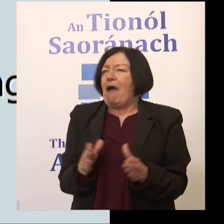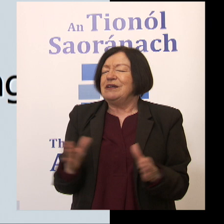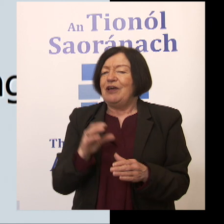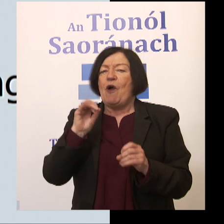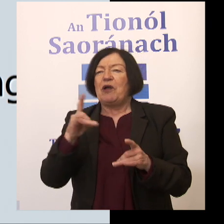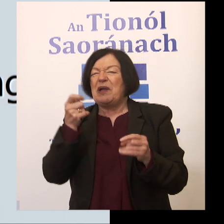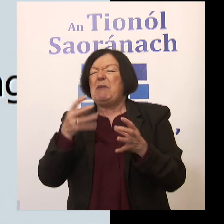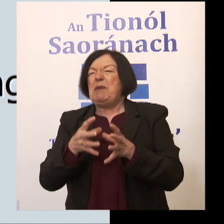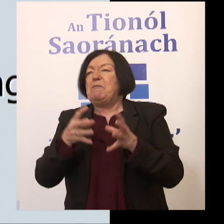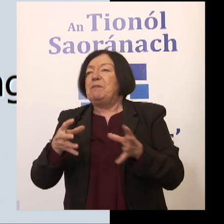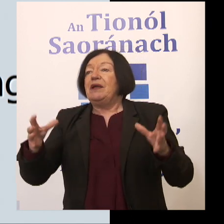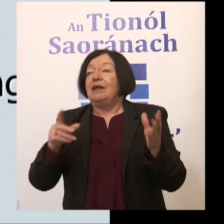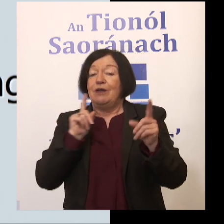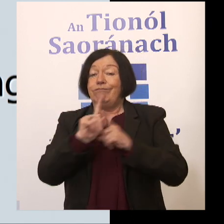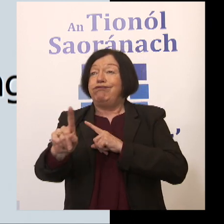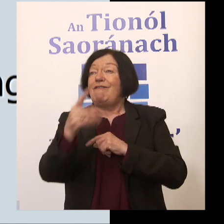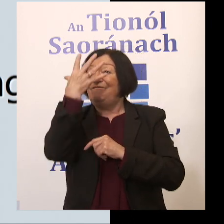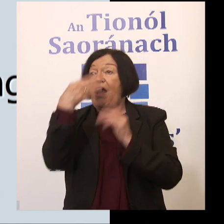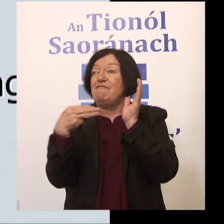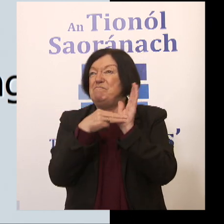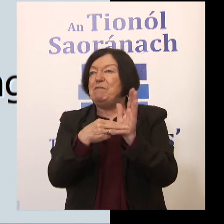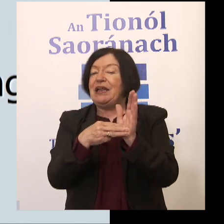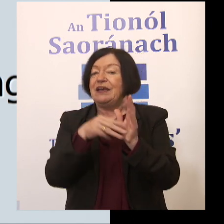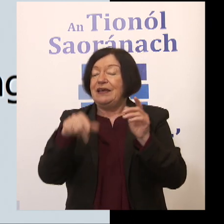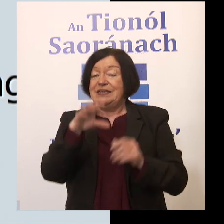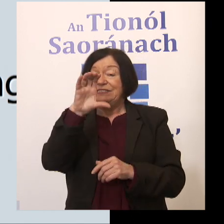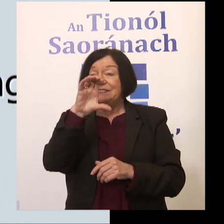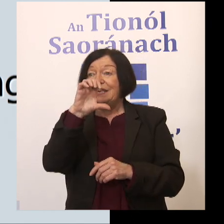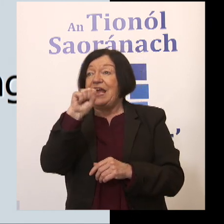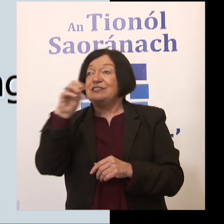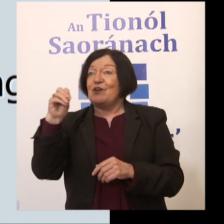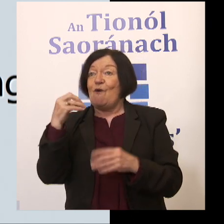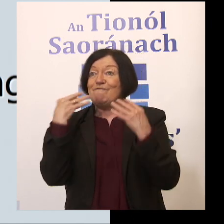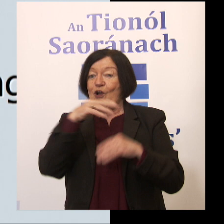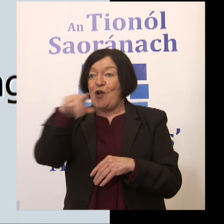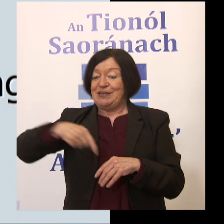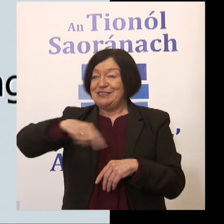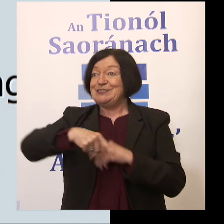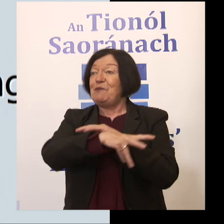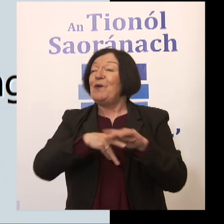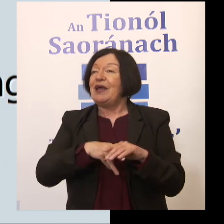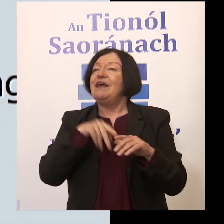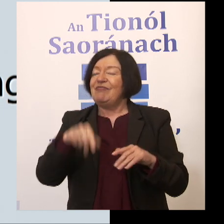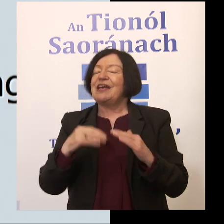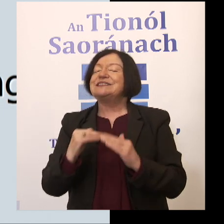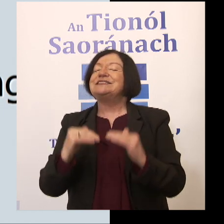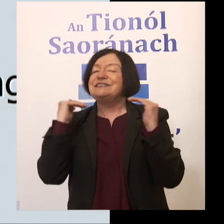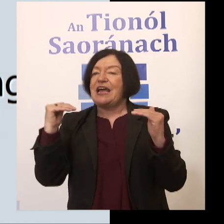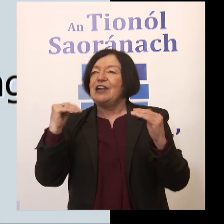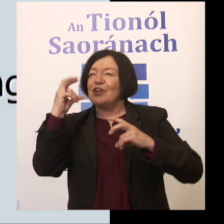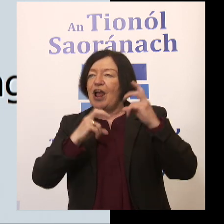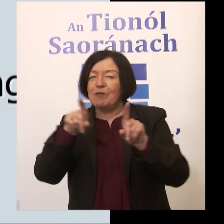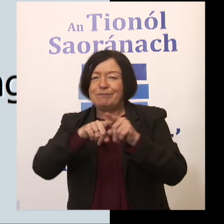we're getting a bit bigger, crossing the 5 million threshold, as the CSO have told us this week. But that's a kind of a standard